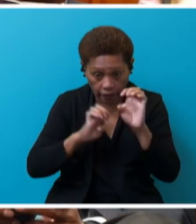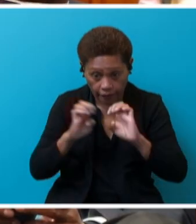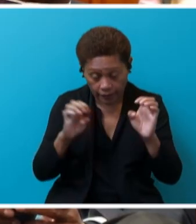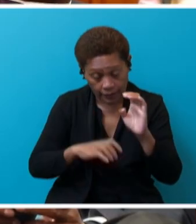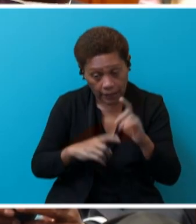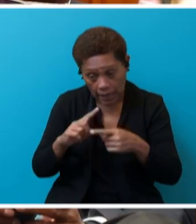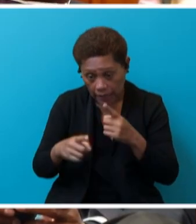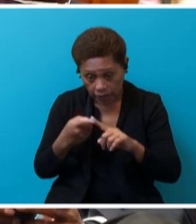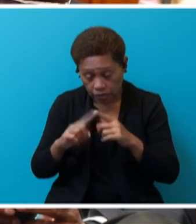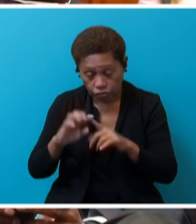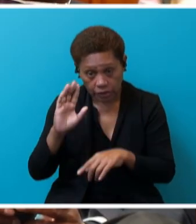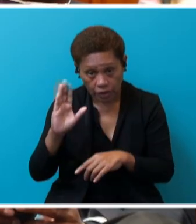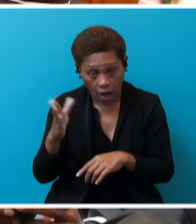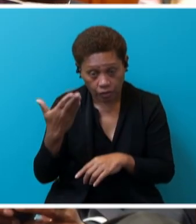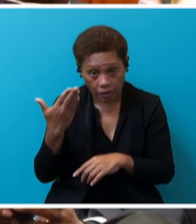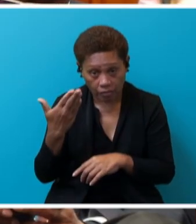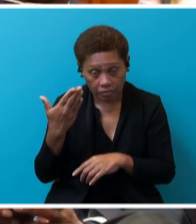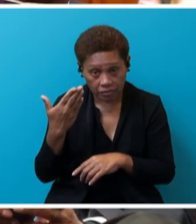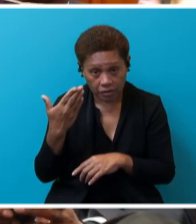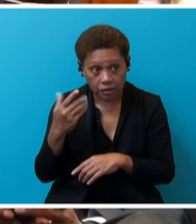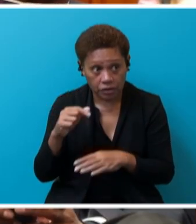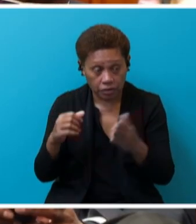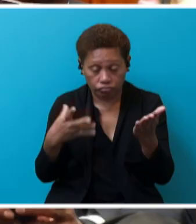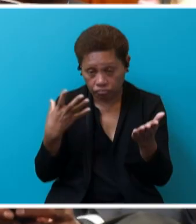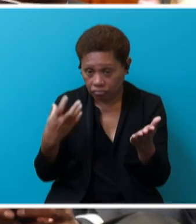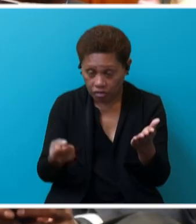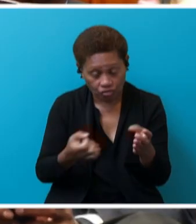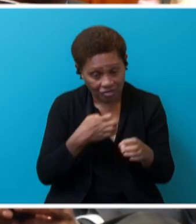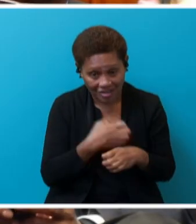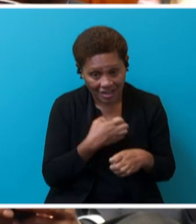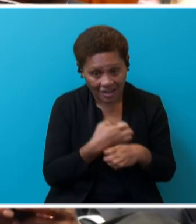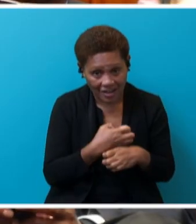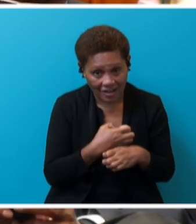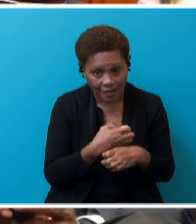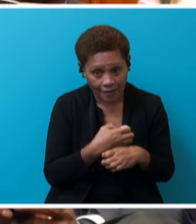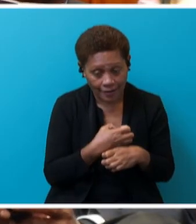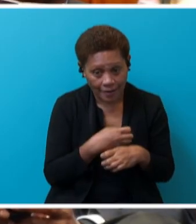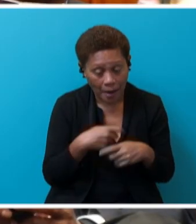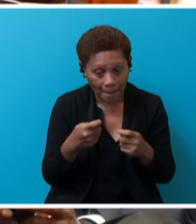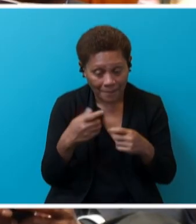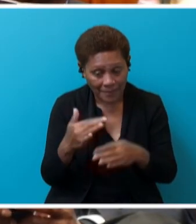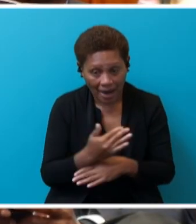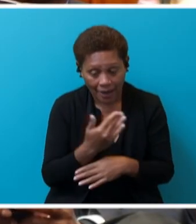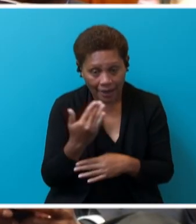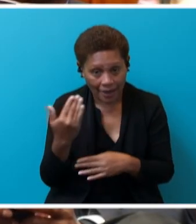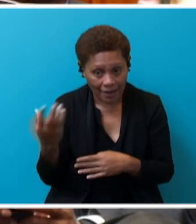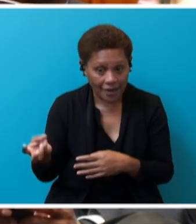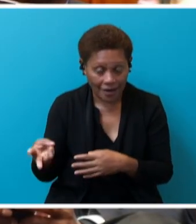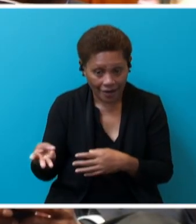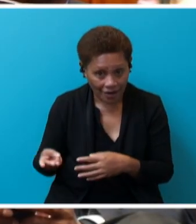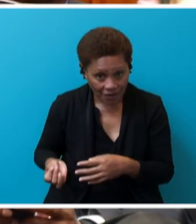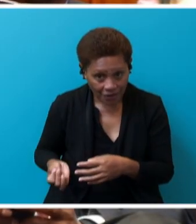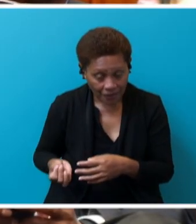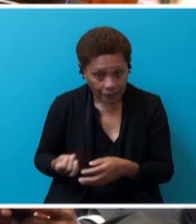outcomes to ensure that our employees are fairly compensated with market-based salaries. We all understand the outflow of